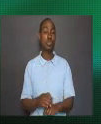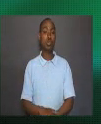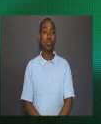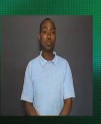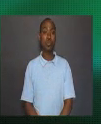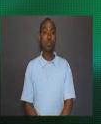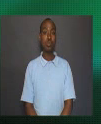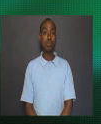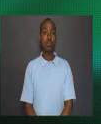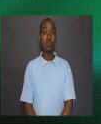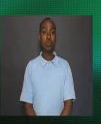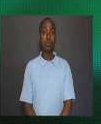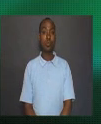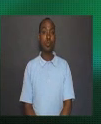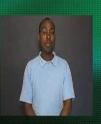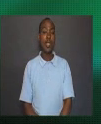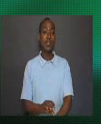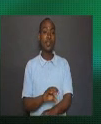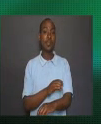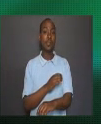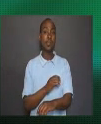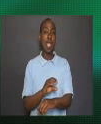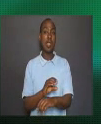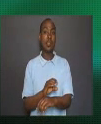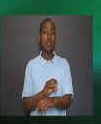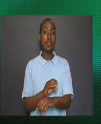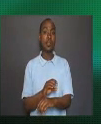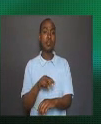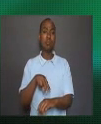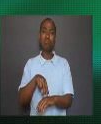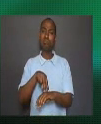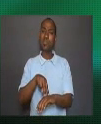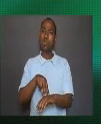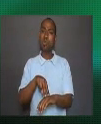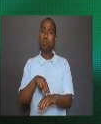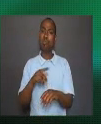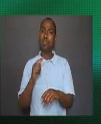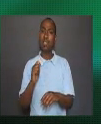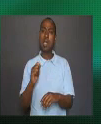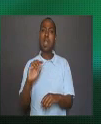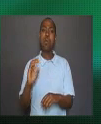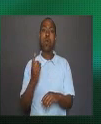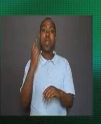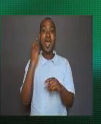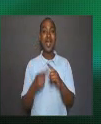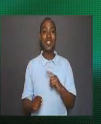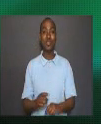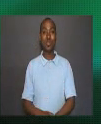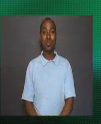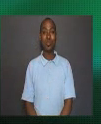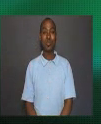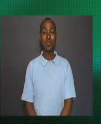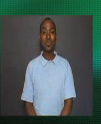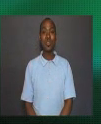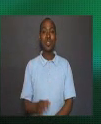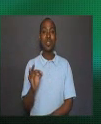soil. The cells will not be turgid, and the plant will begin to